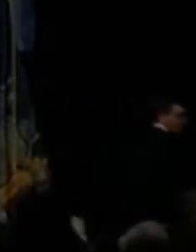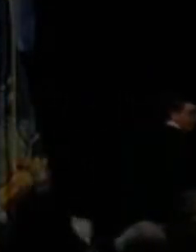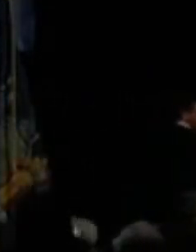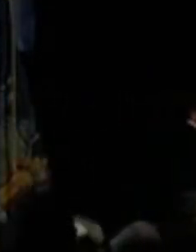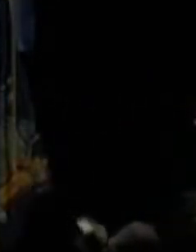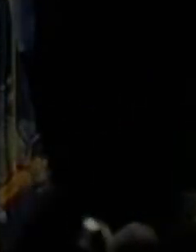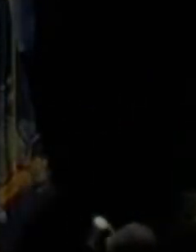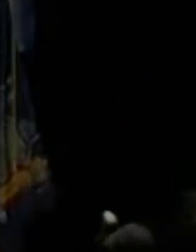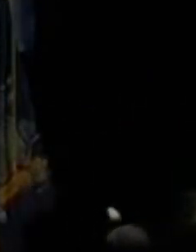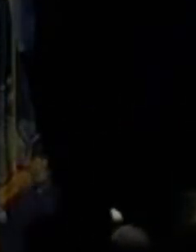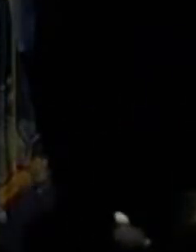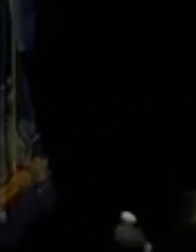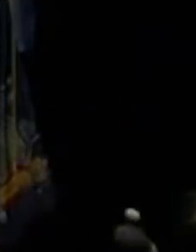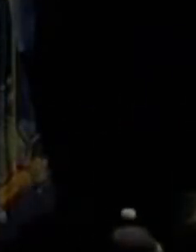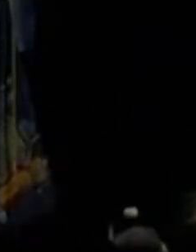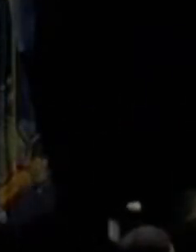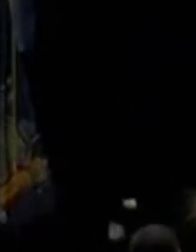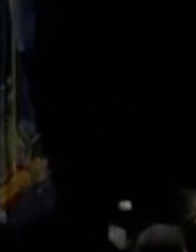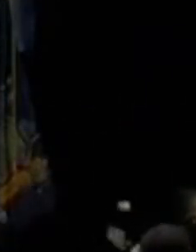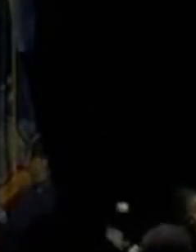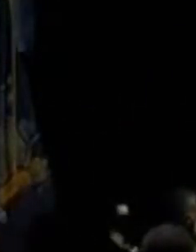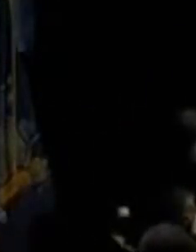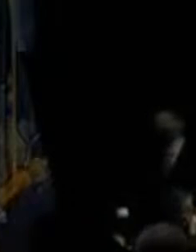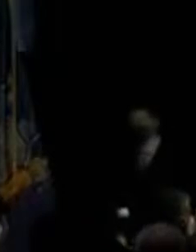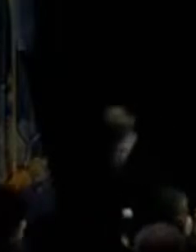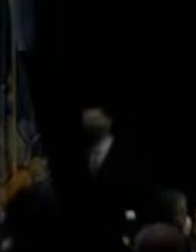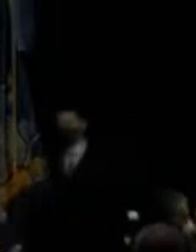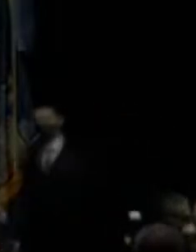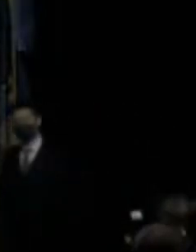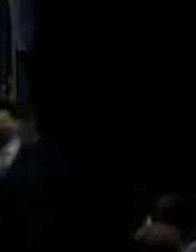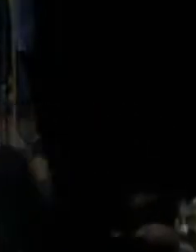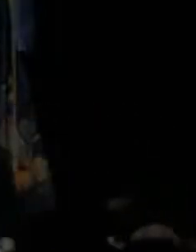me. Welcome to New York.